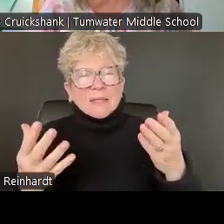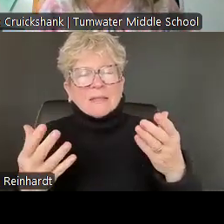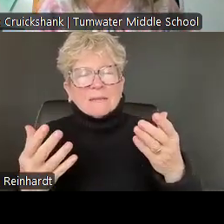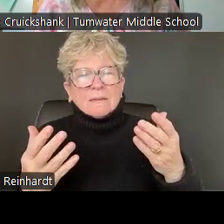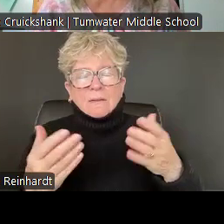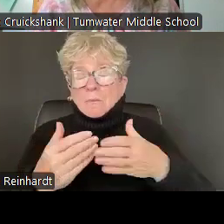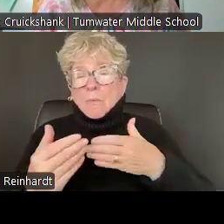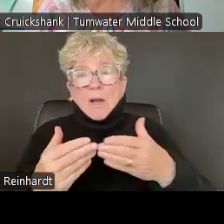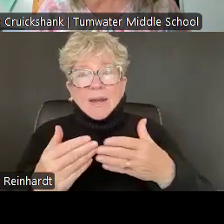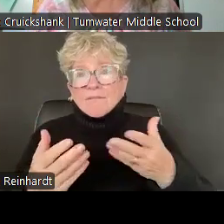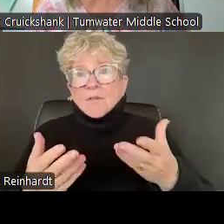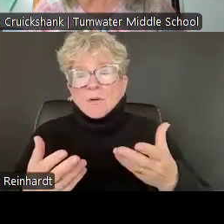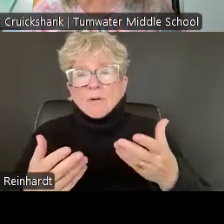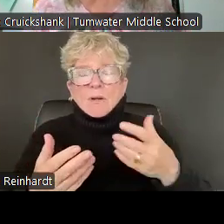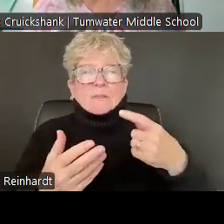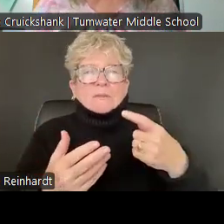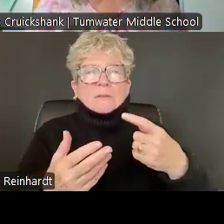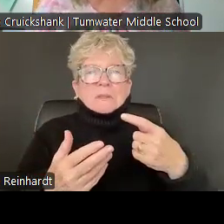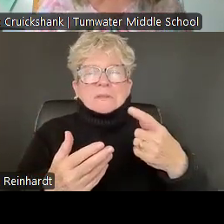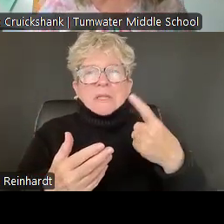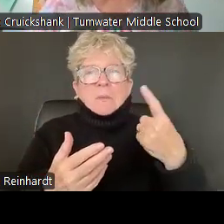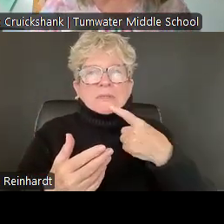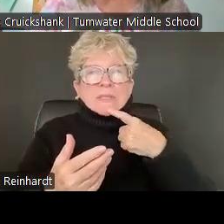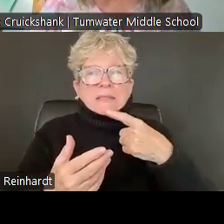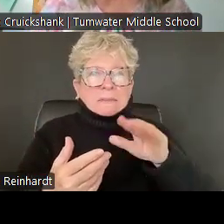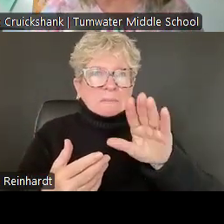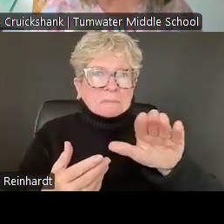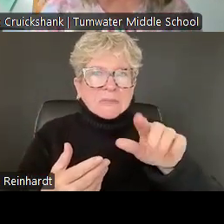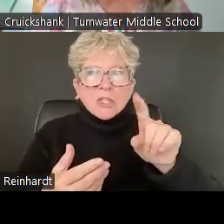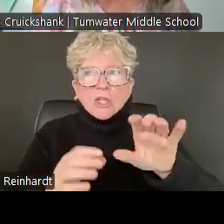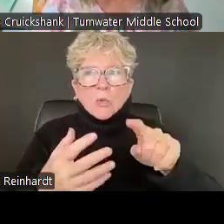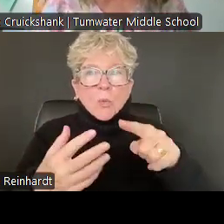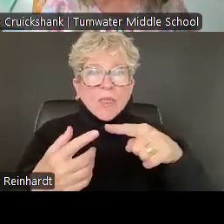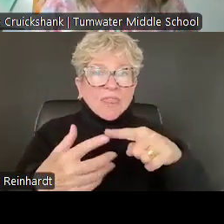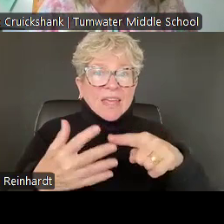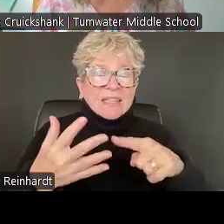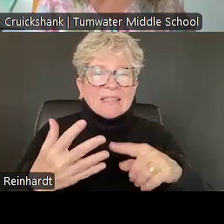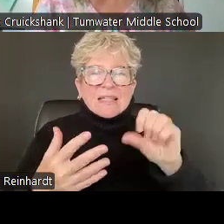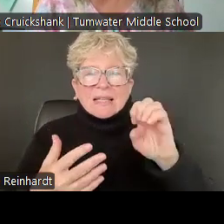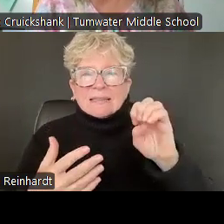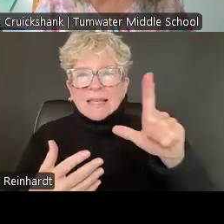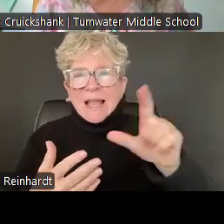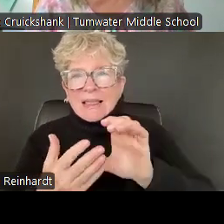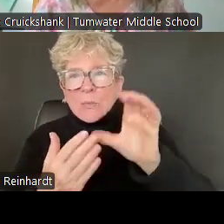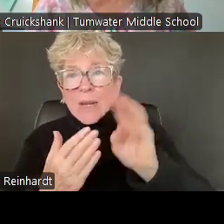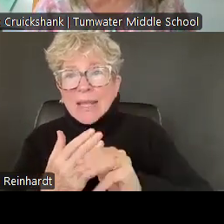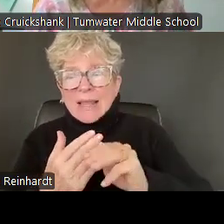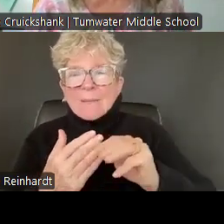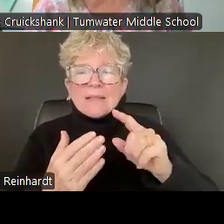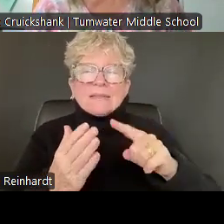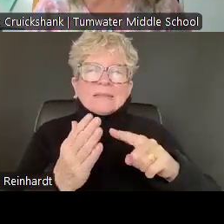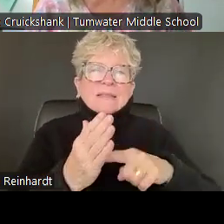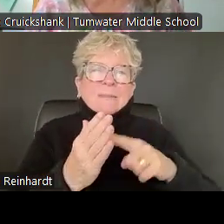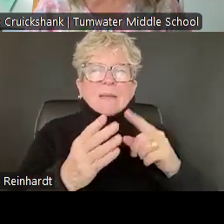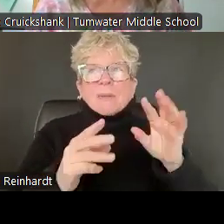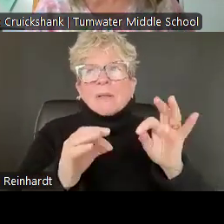specifics. Somebody comes along and says, hey, you all need to do this SEL curriculum. And sometimes people roll